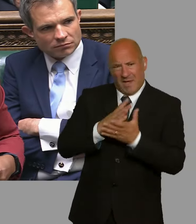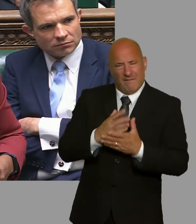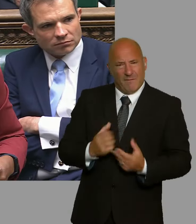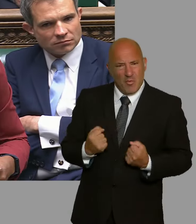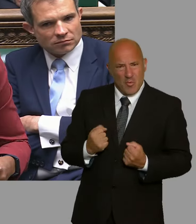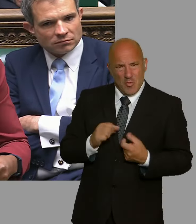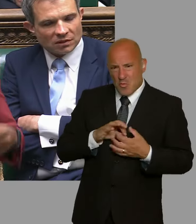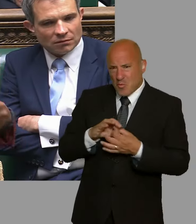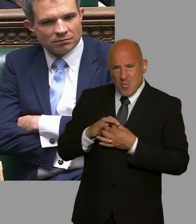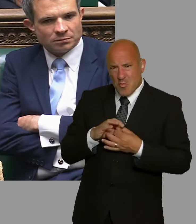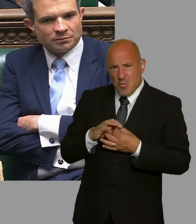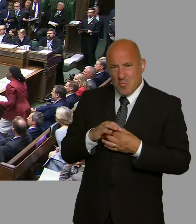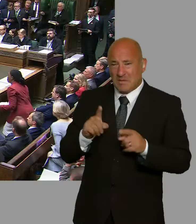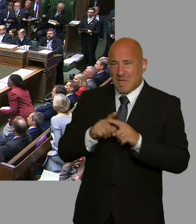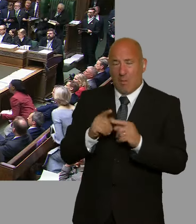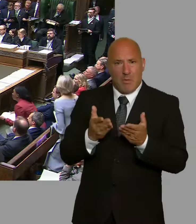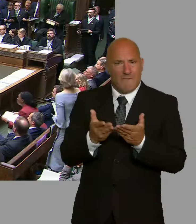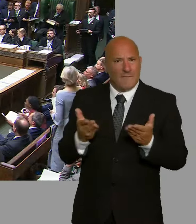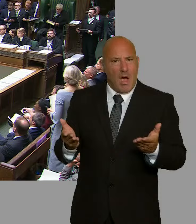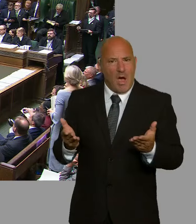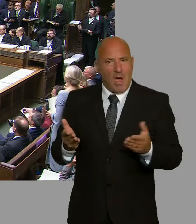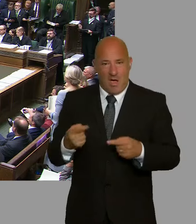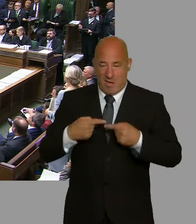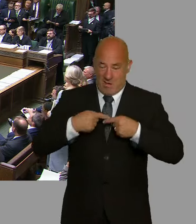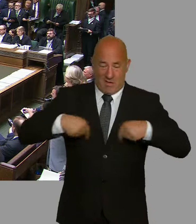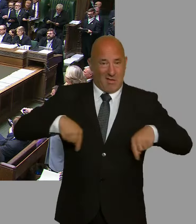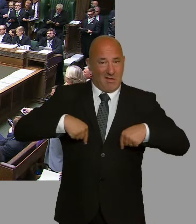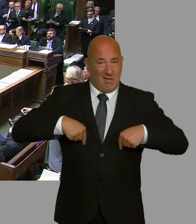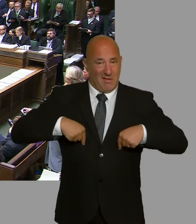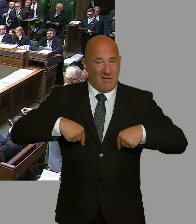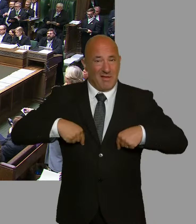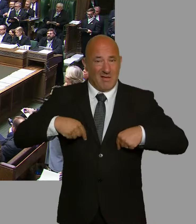does the Prime Minister believe? Mr. Speaker,